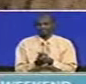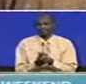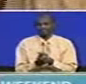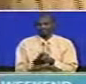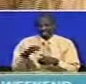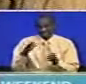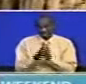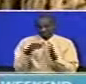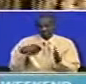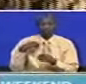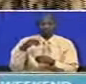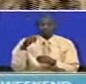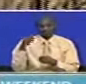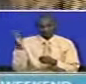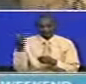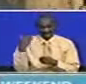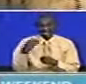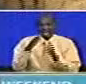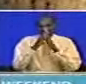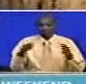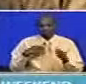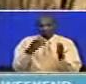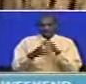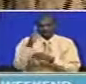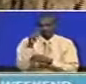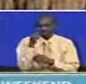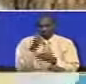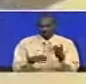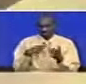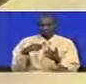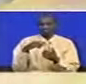And revisiting the House of Yahweh. Just what went wrong?